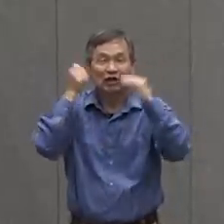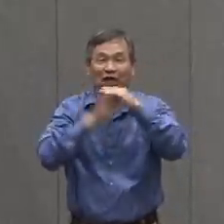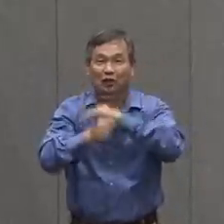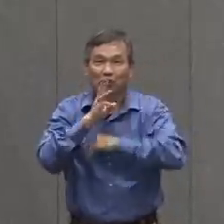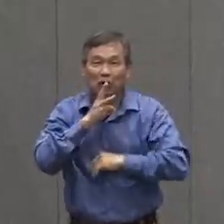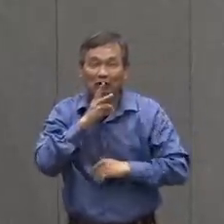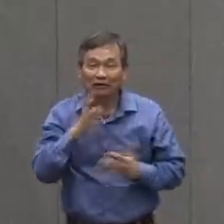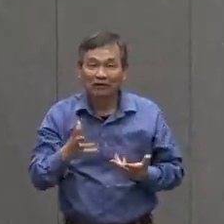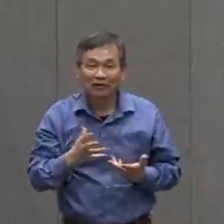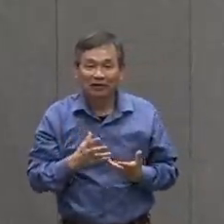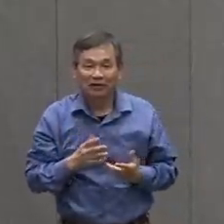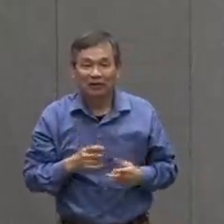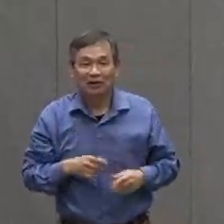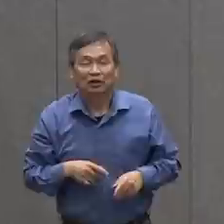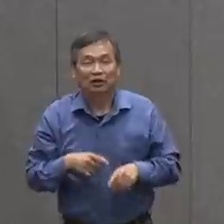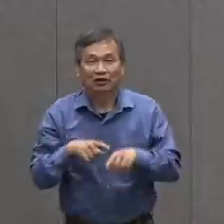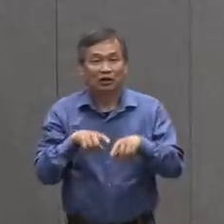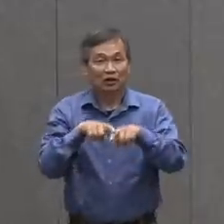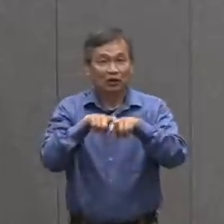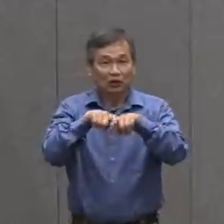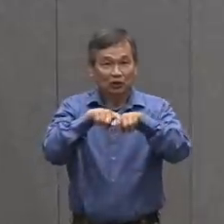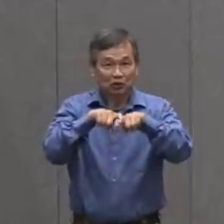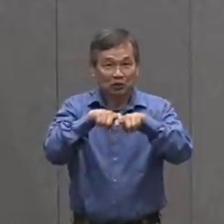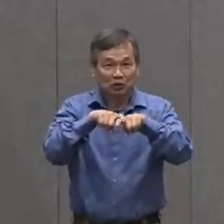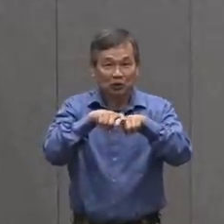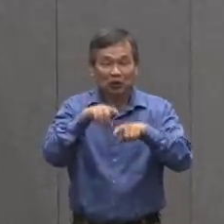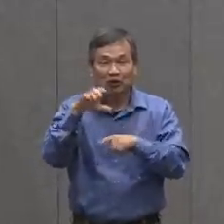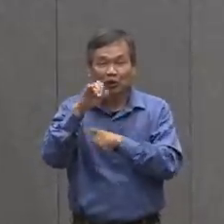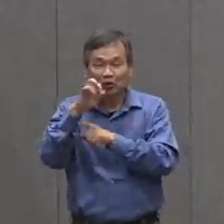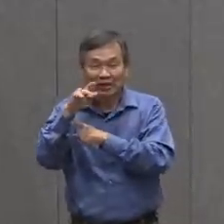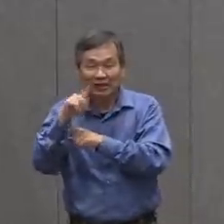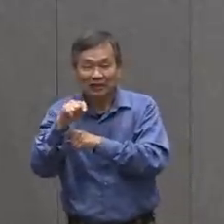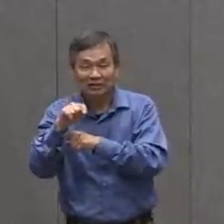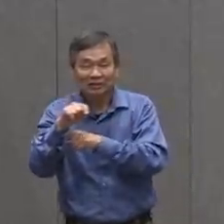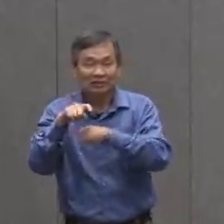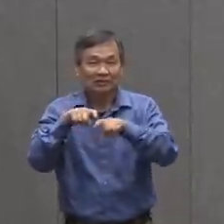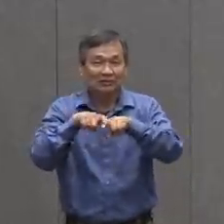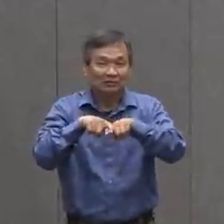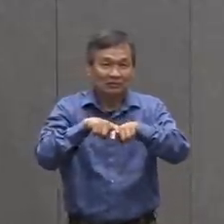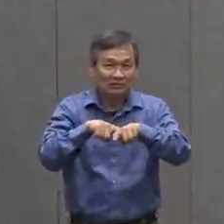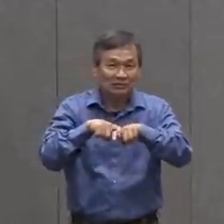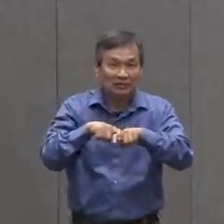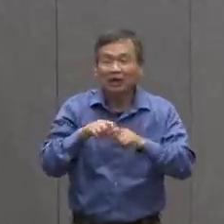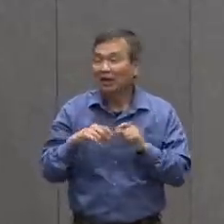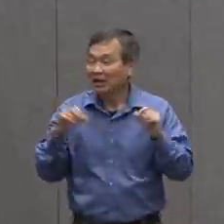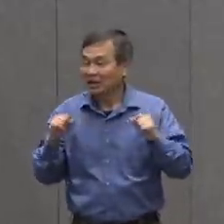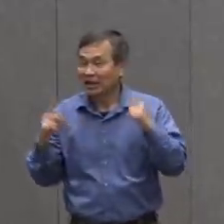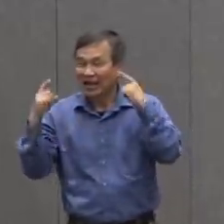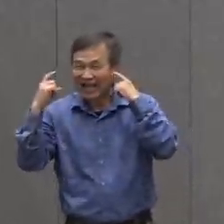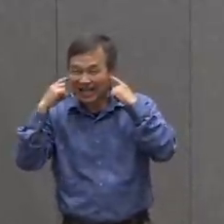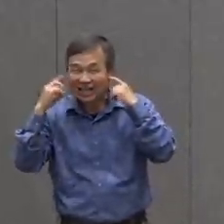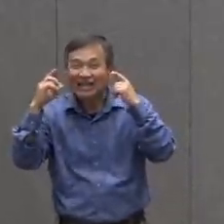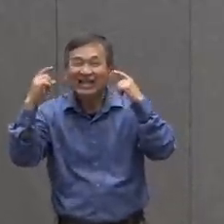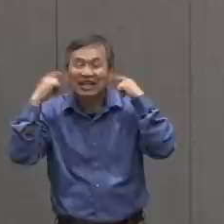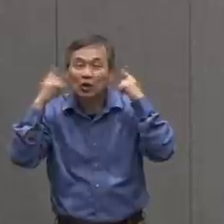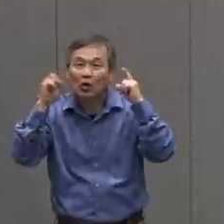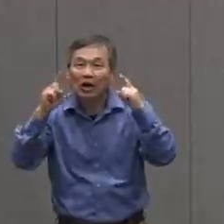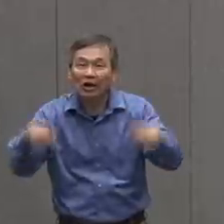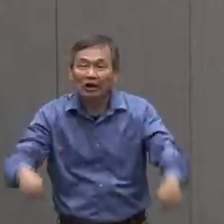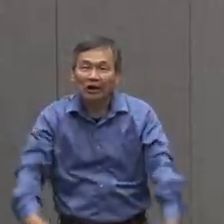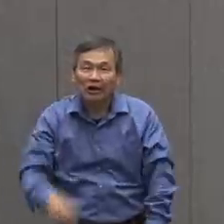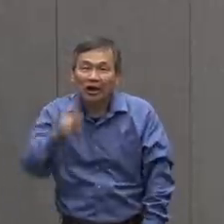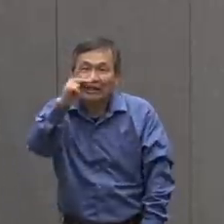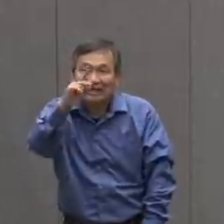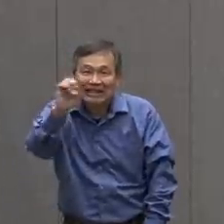If you're a cricket, you hear with ears that are on your knees. Touch your